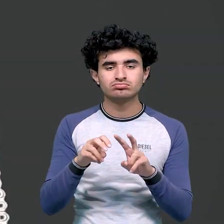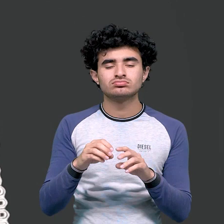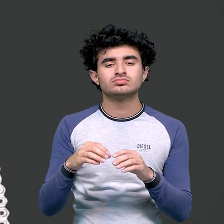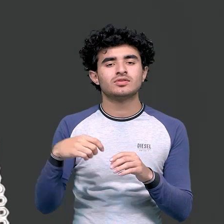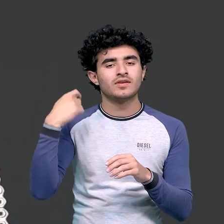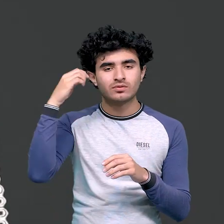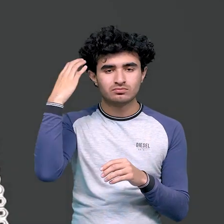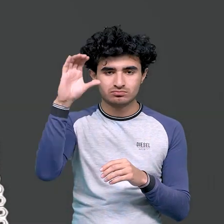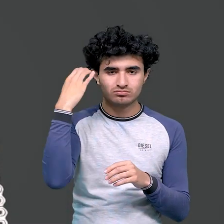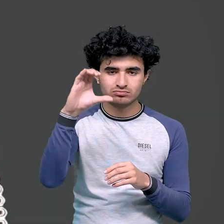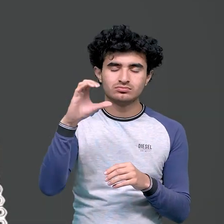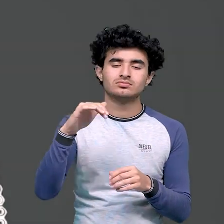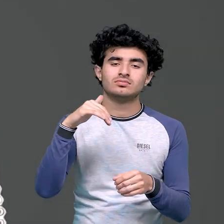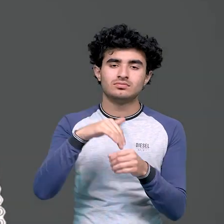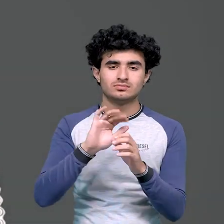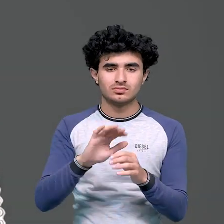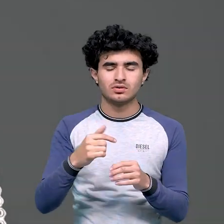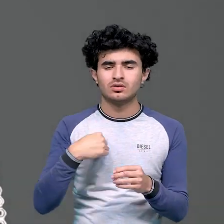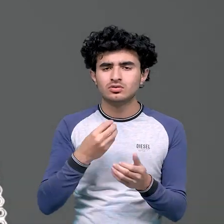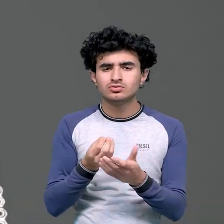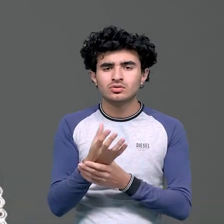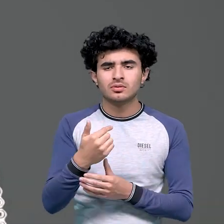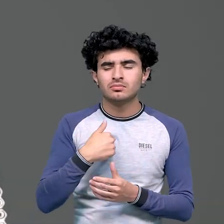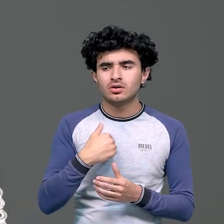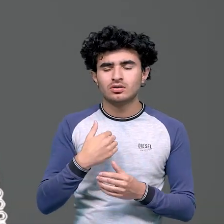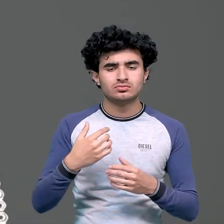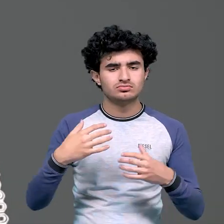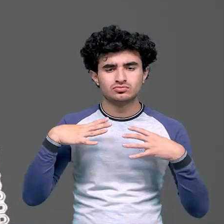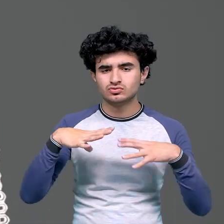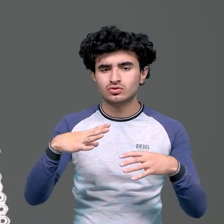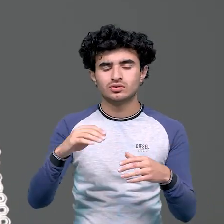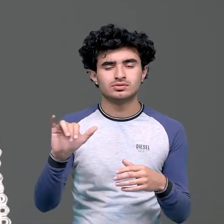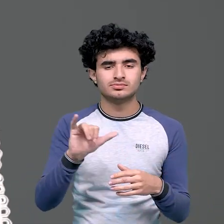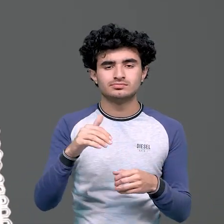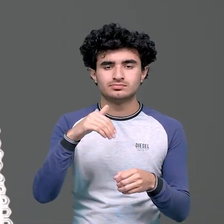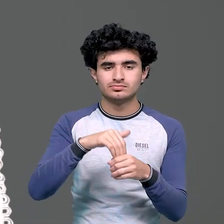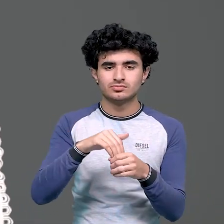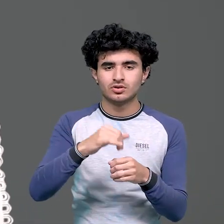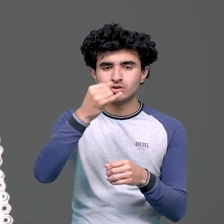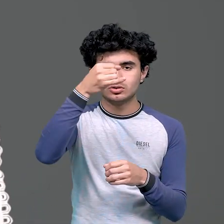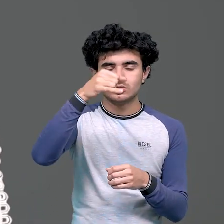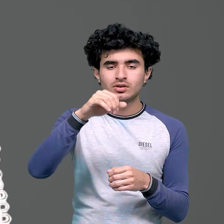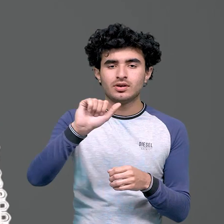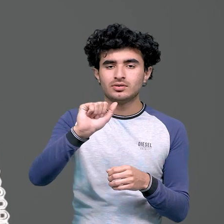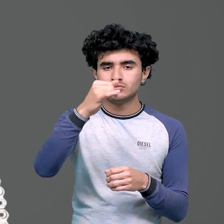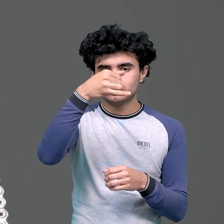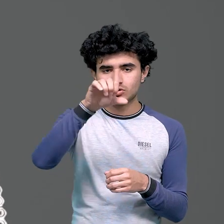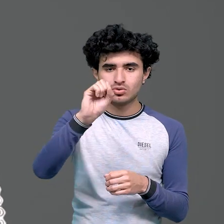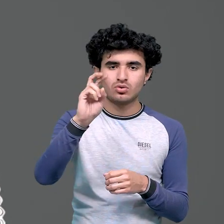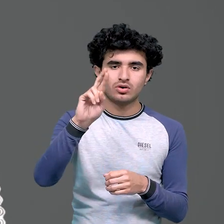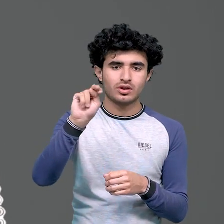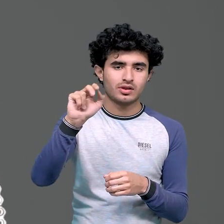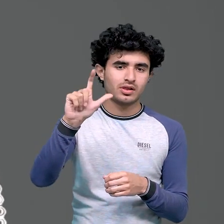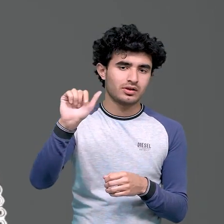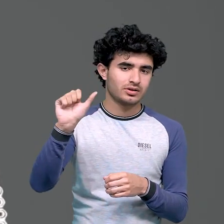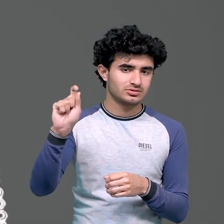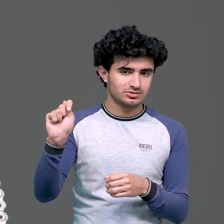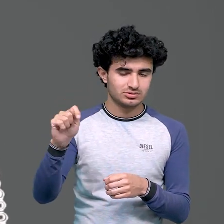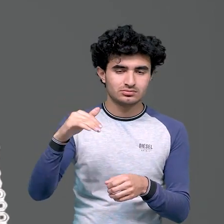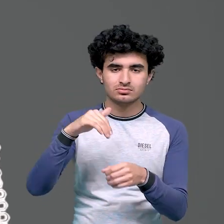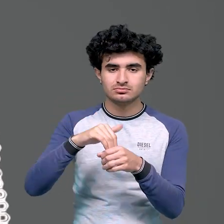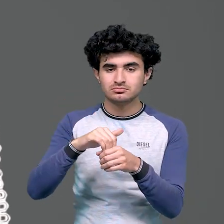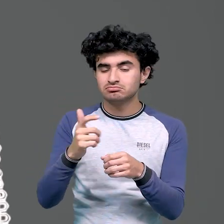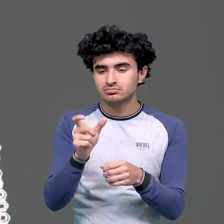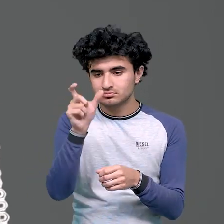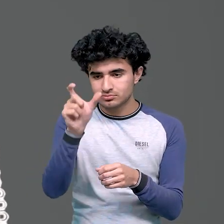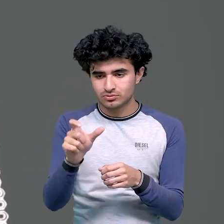journalism when I was in Hong Kong, and I was at Bloomberg TV for over 2.5 years. I started